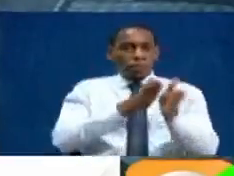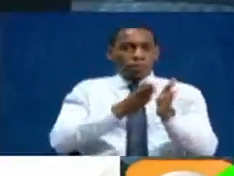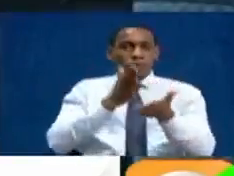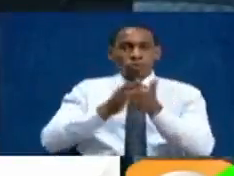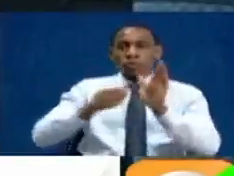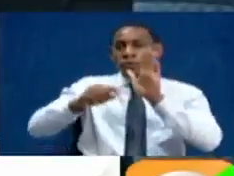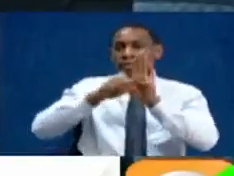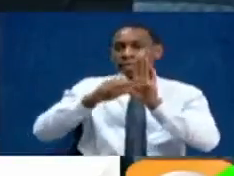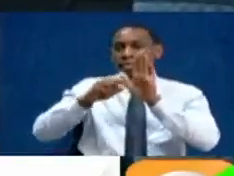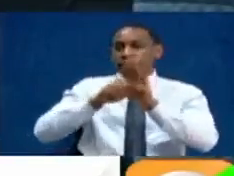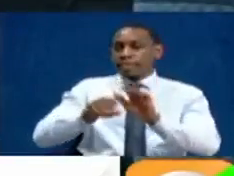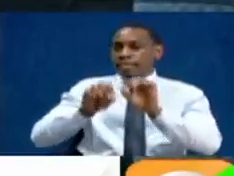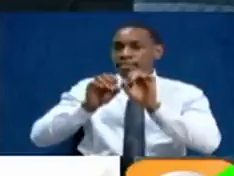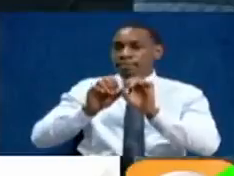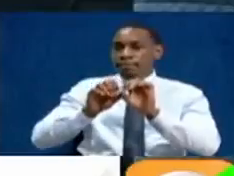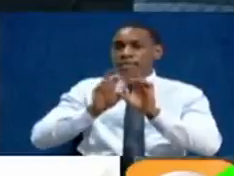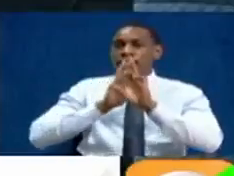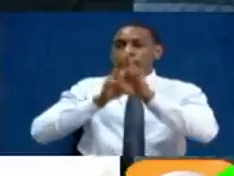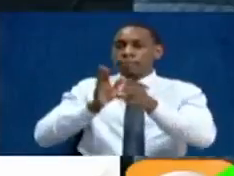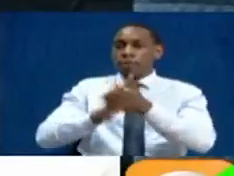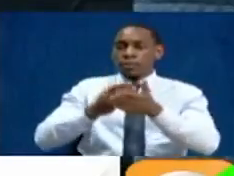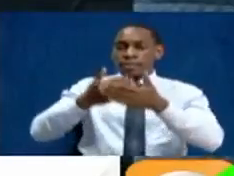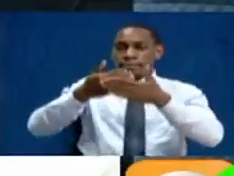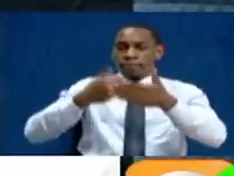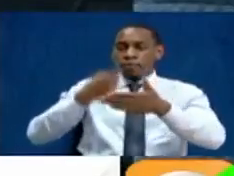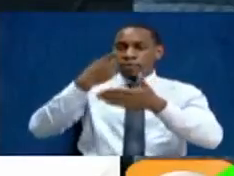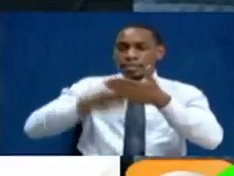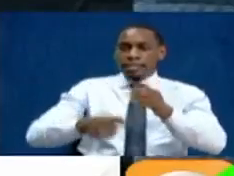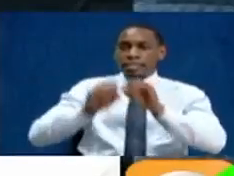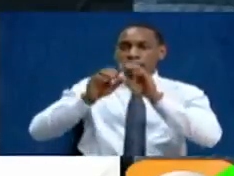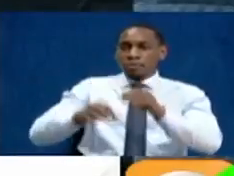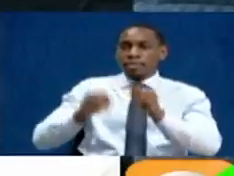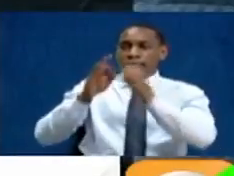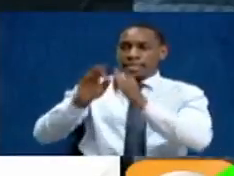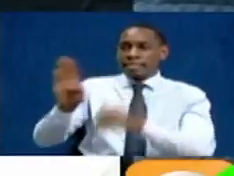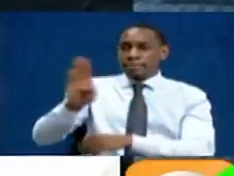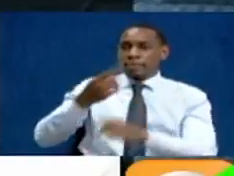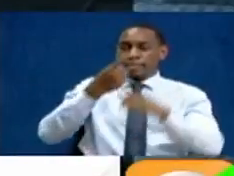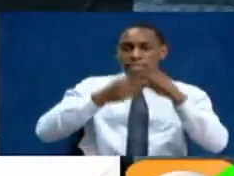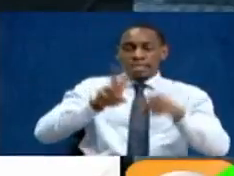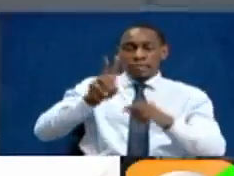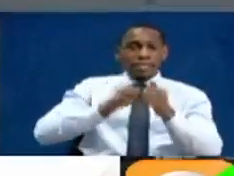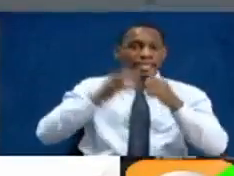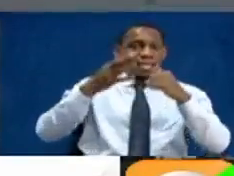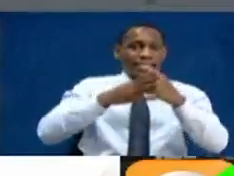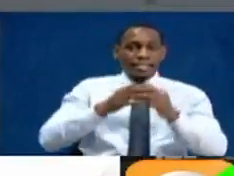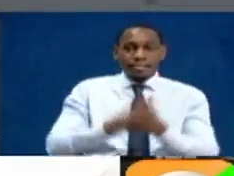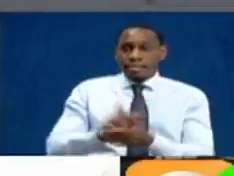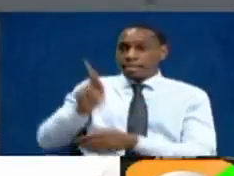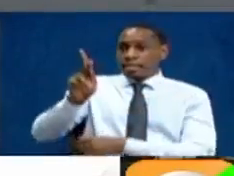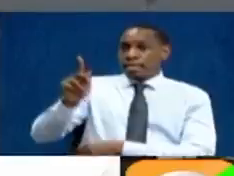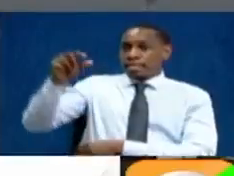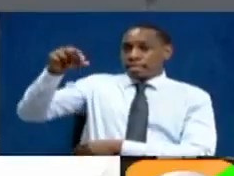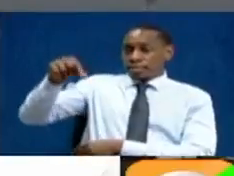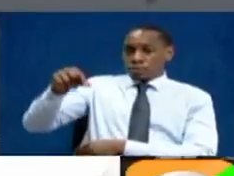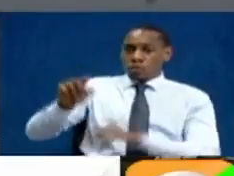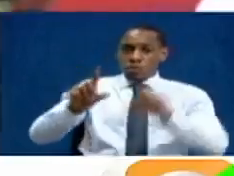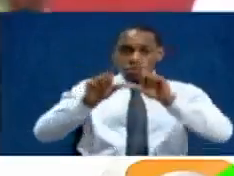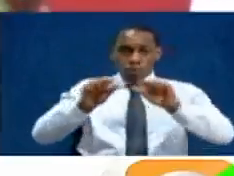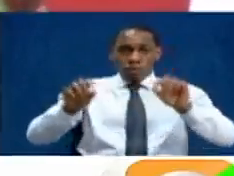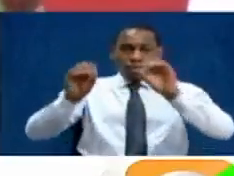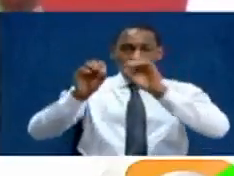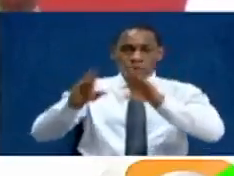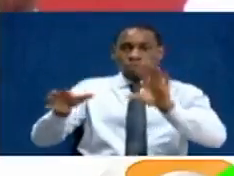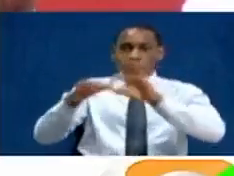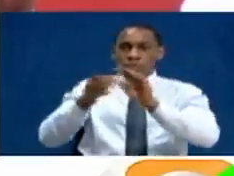into negative territory with a pre-tax loss of 13 billion shillings for 2019. The airline attributing the loss